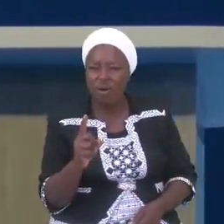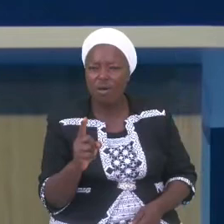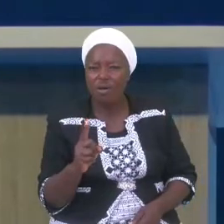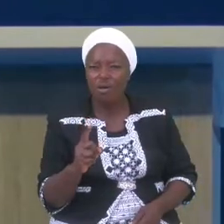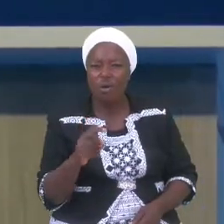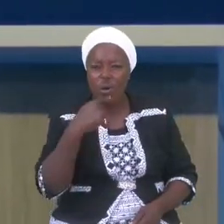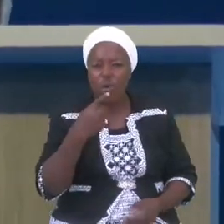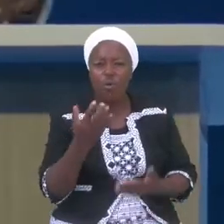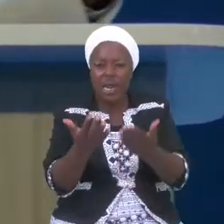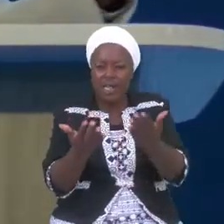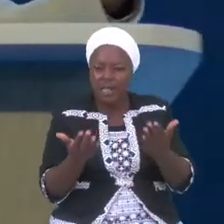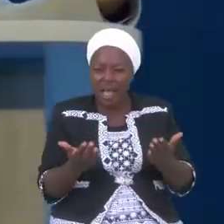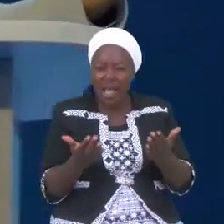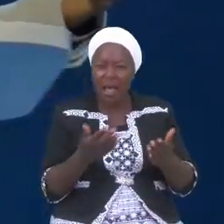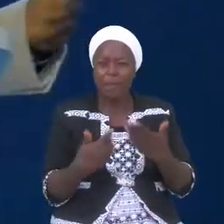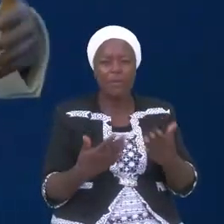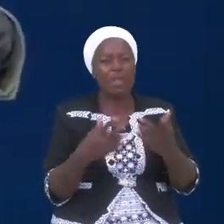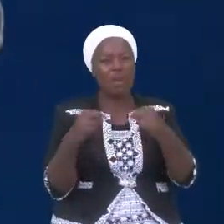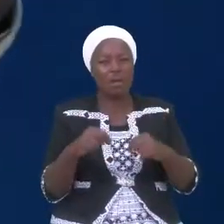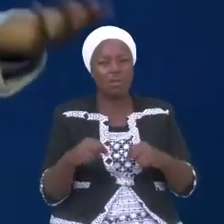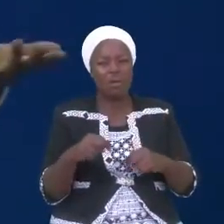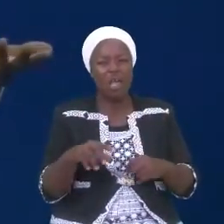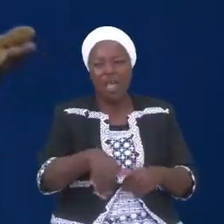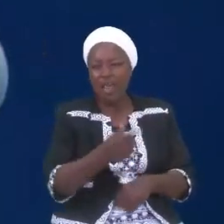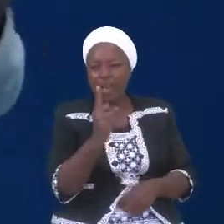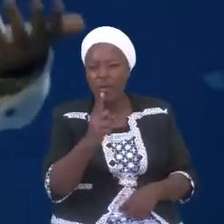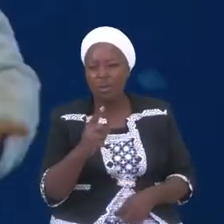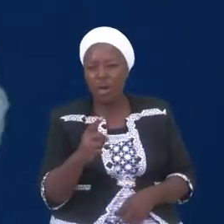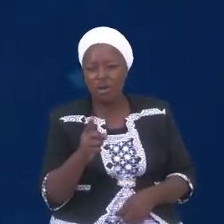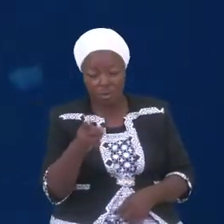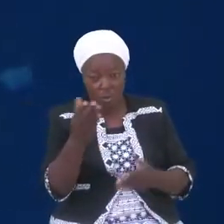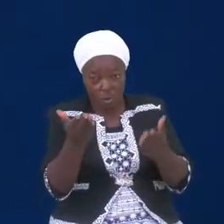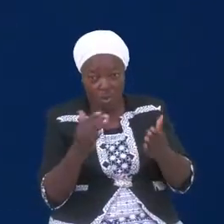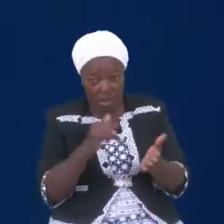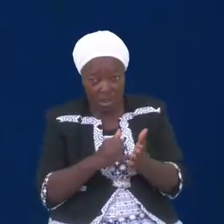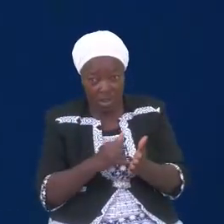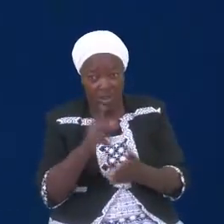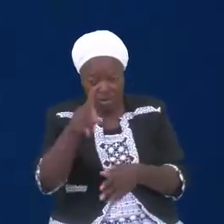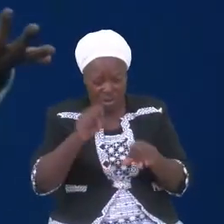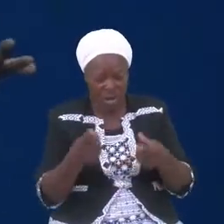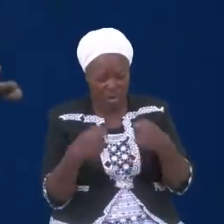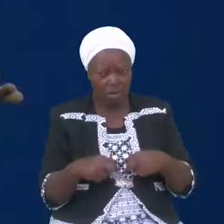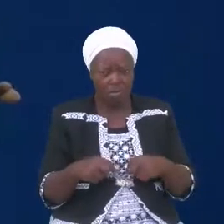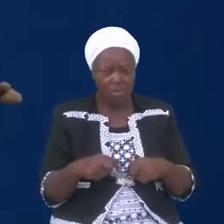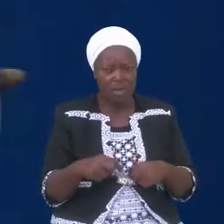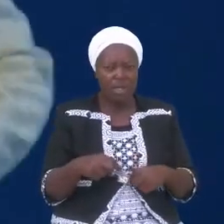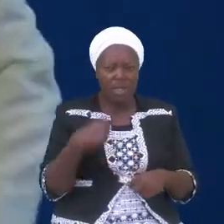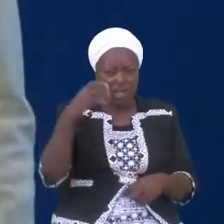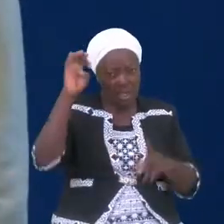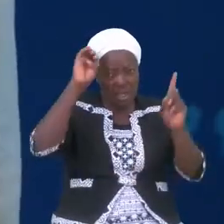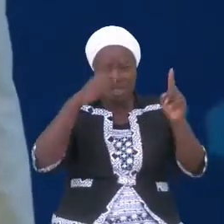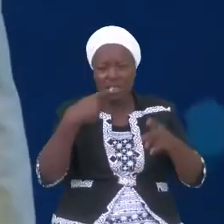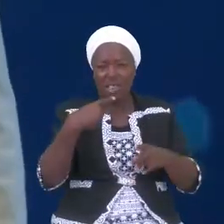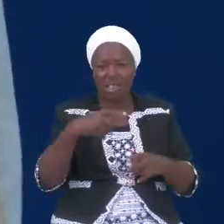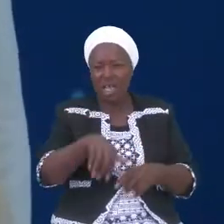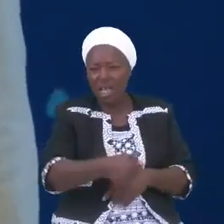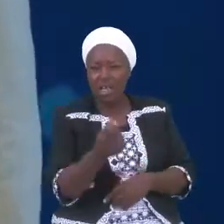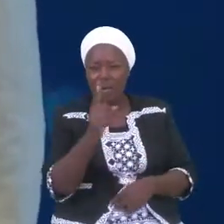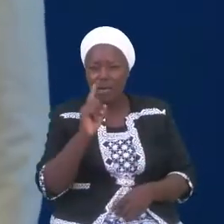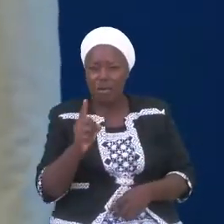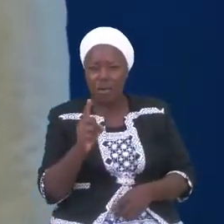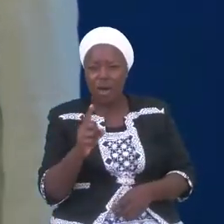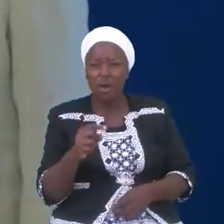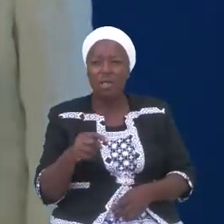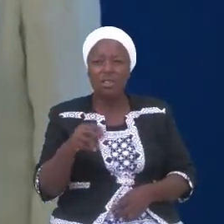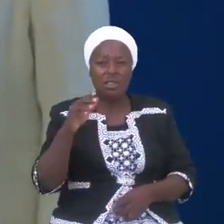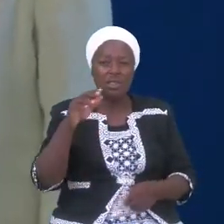come. Whosoever will. You want it, you can come. It says, whosoever shall call